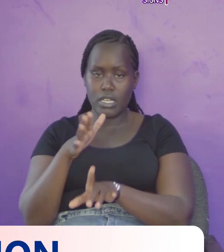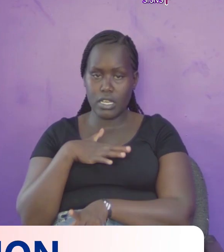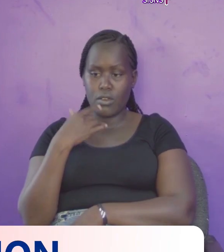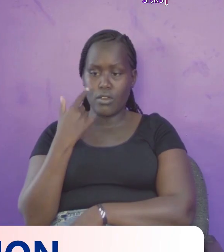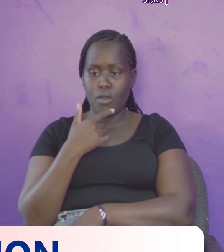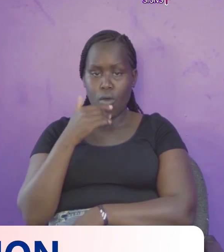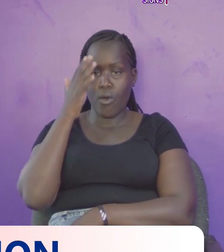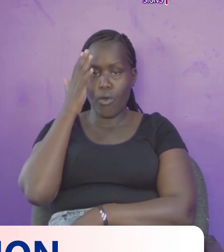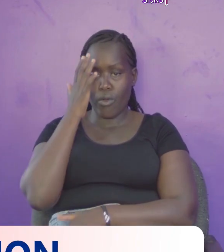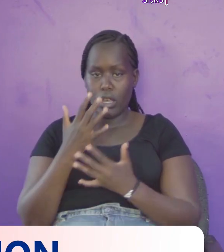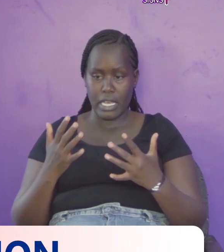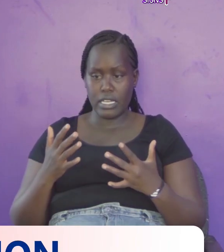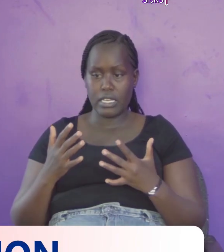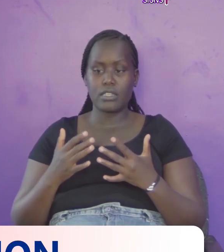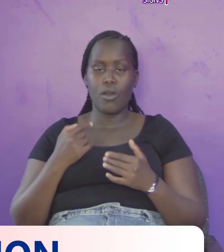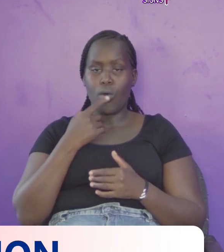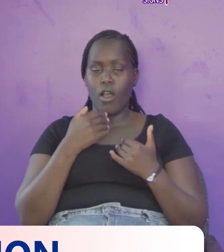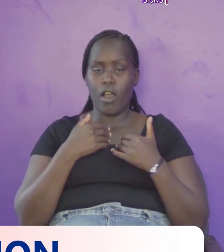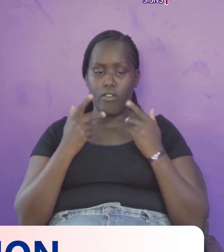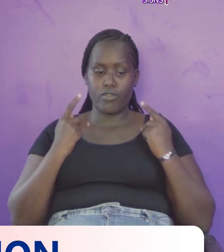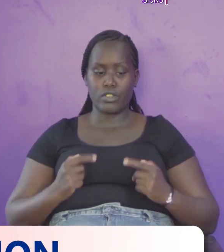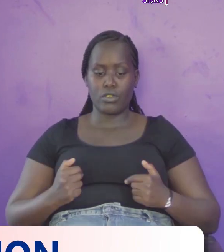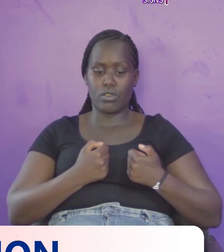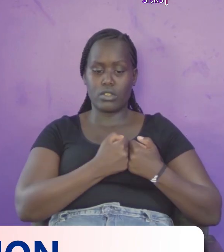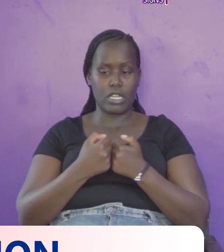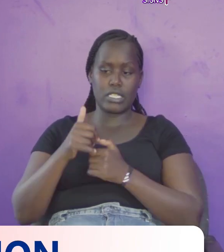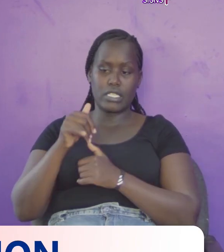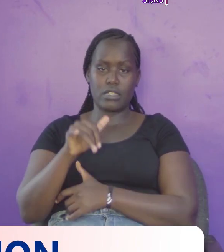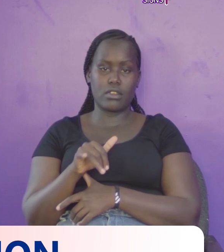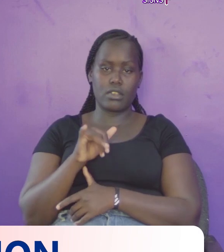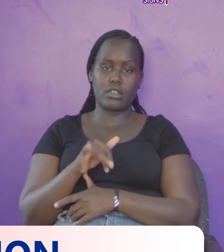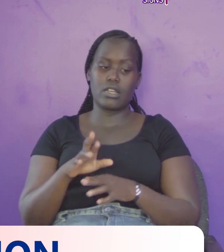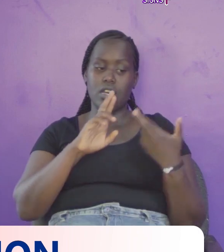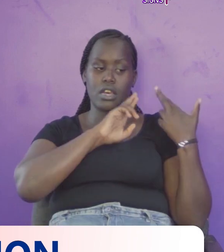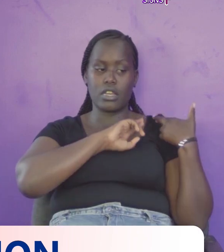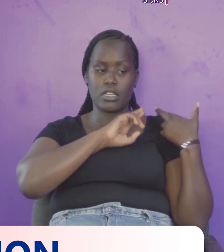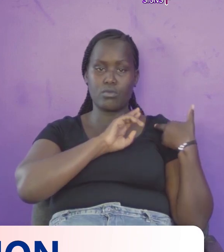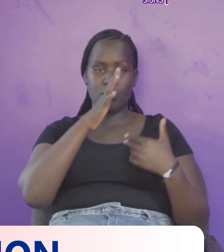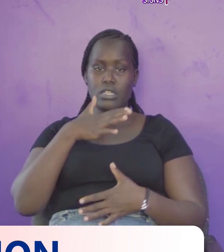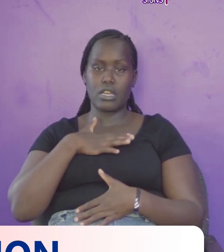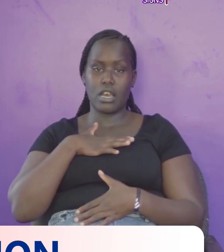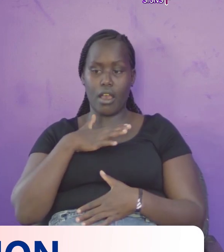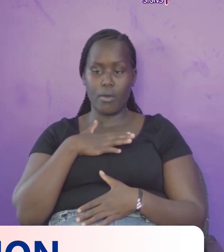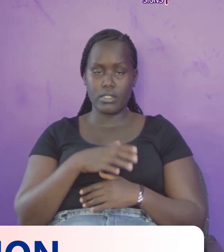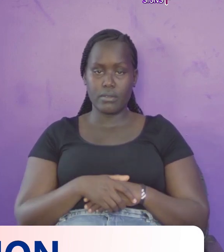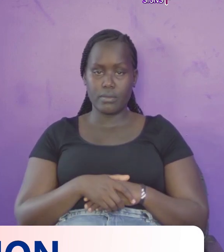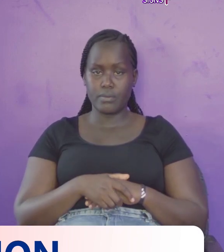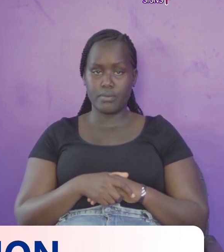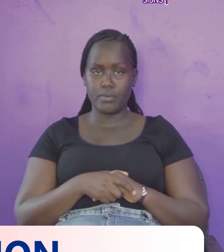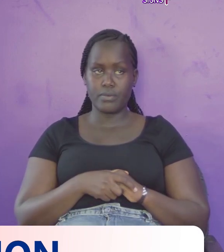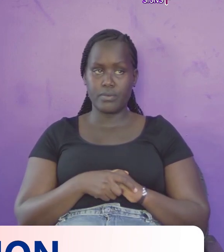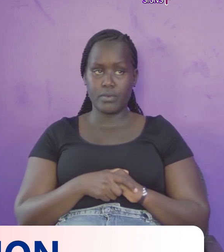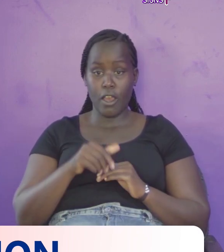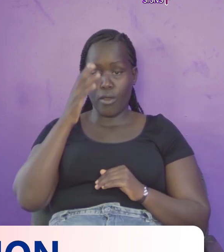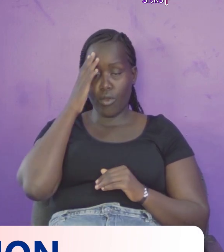unique needs, that have no physical challenges, that it is our responsibility. By the way, Maureen, do you know there are candidates